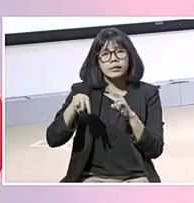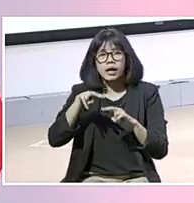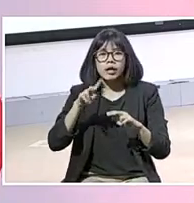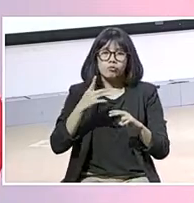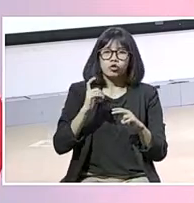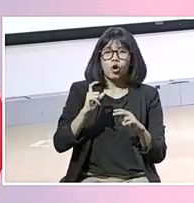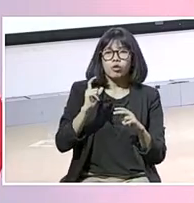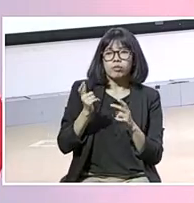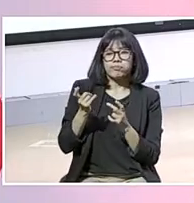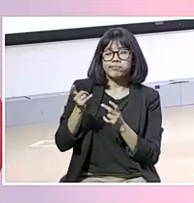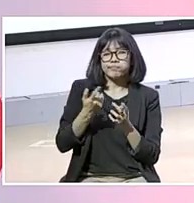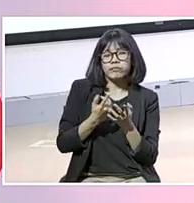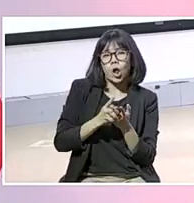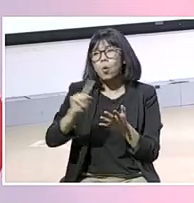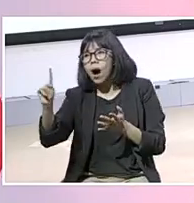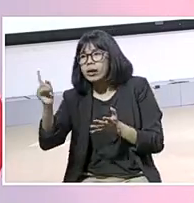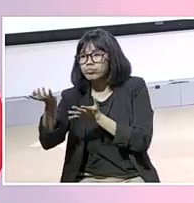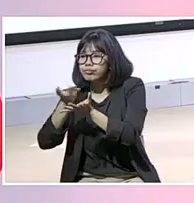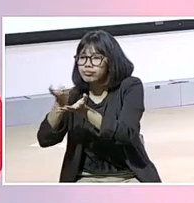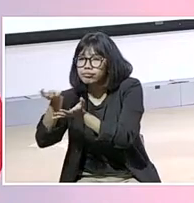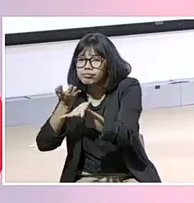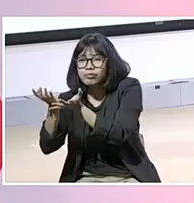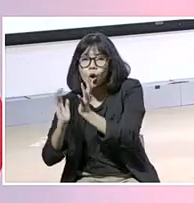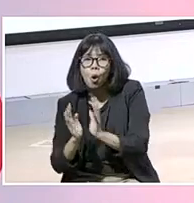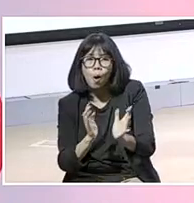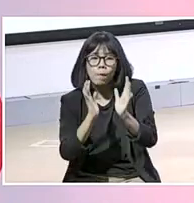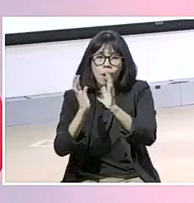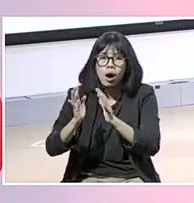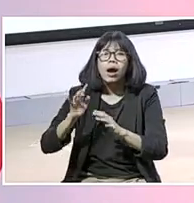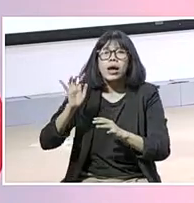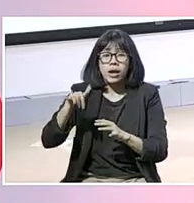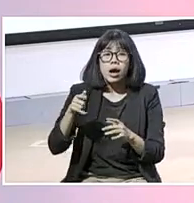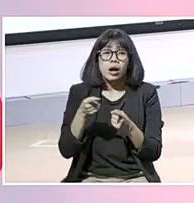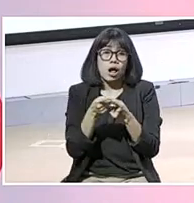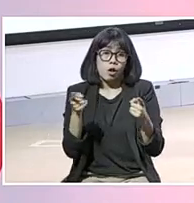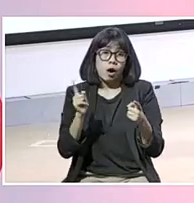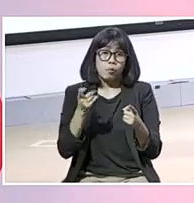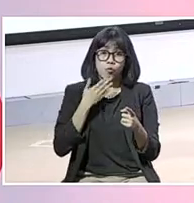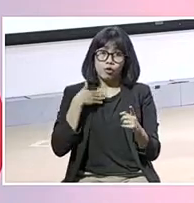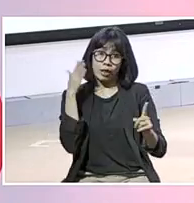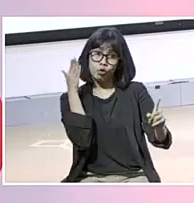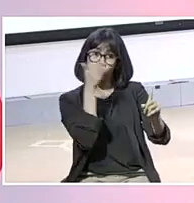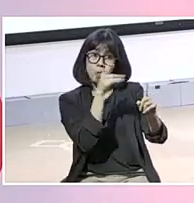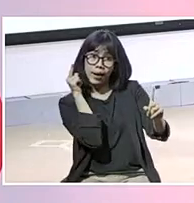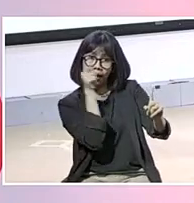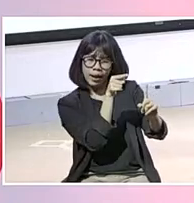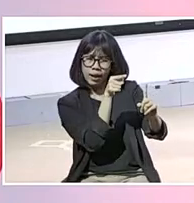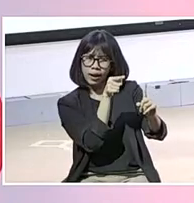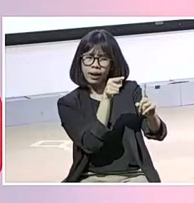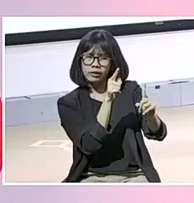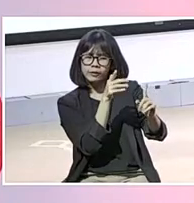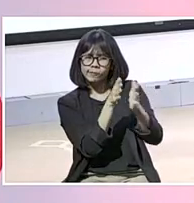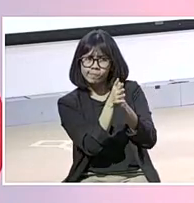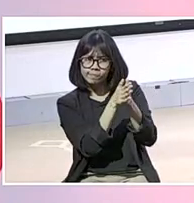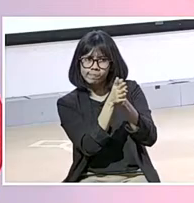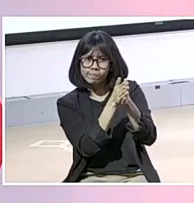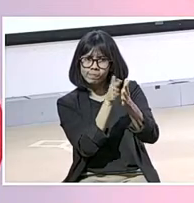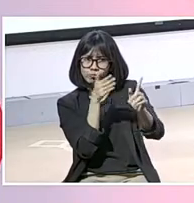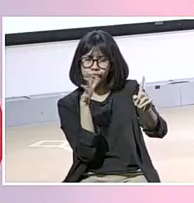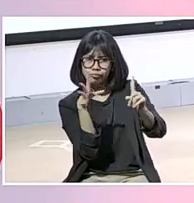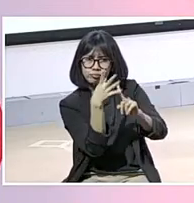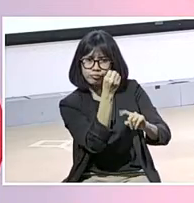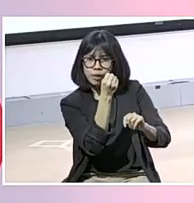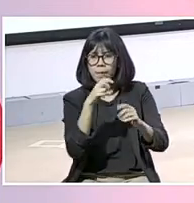out. And it's just like, you can't do that all the time. If you want to have your goals, you have to limit